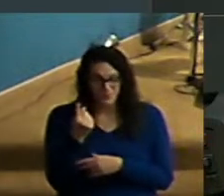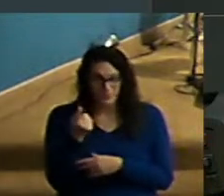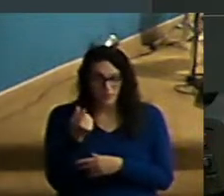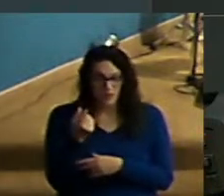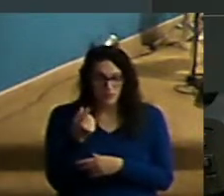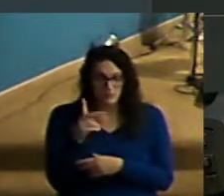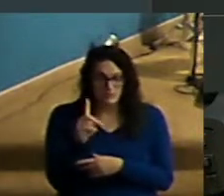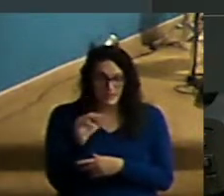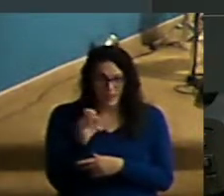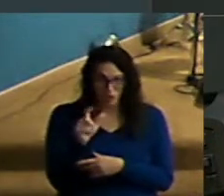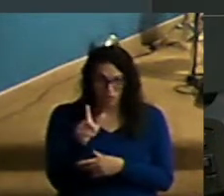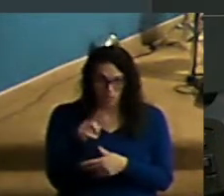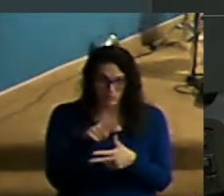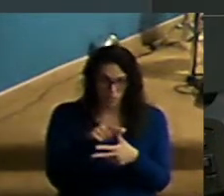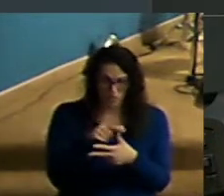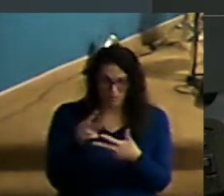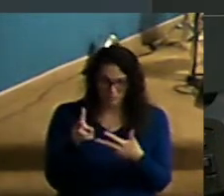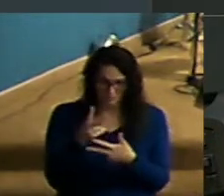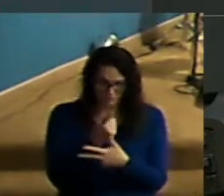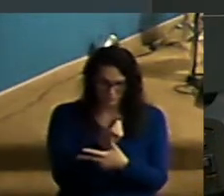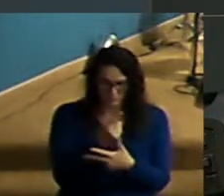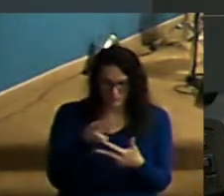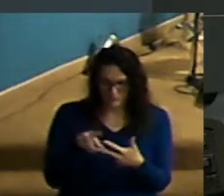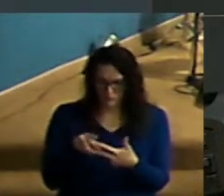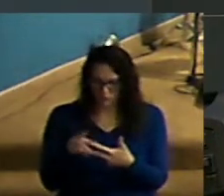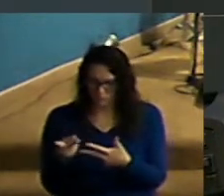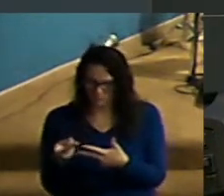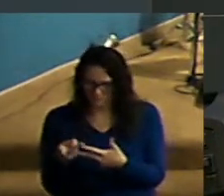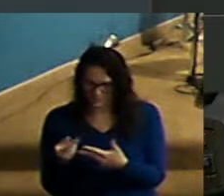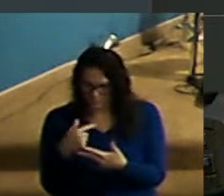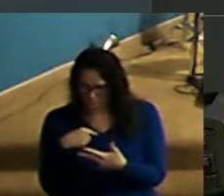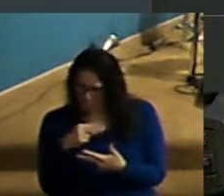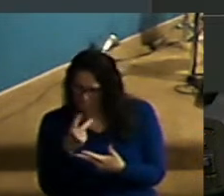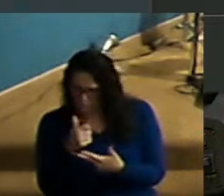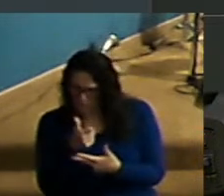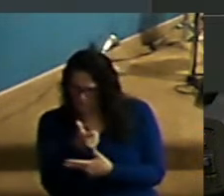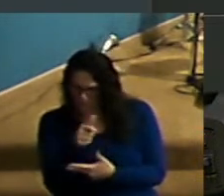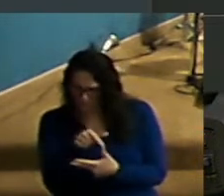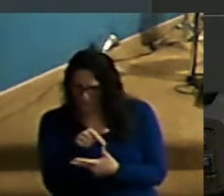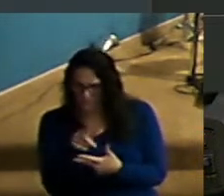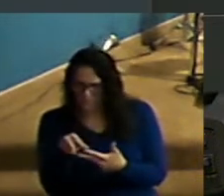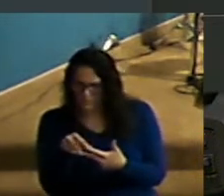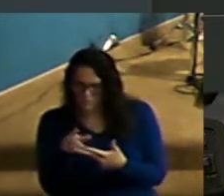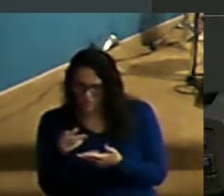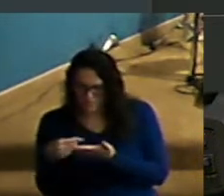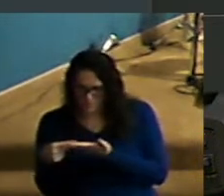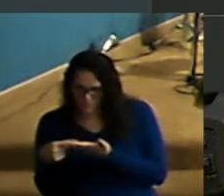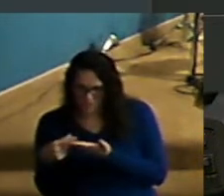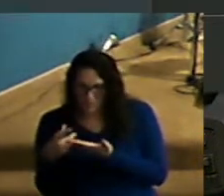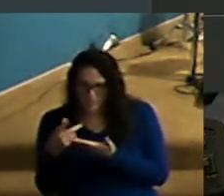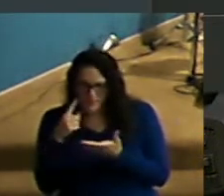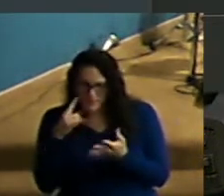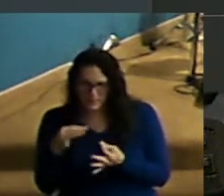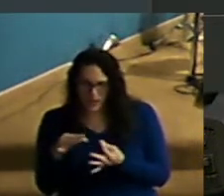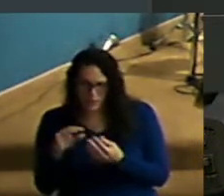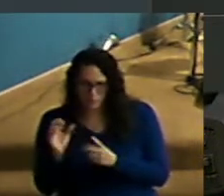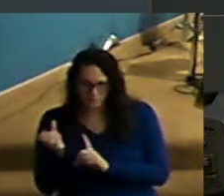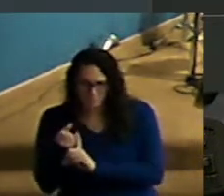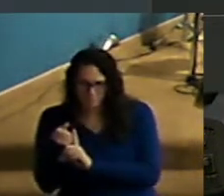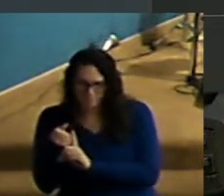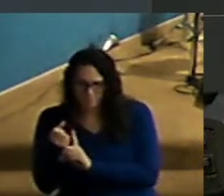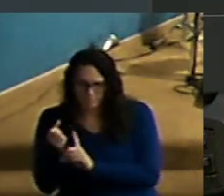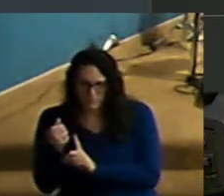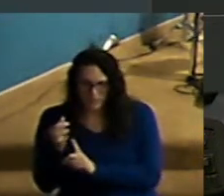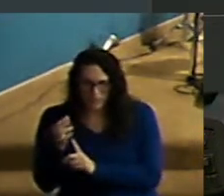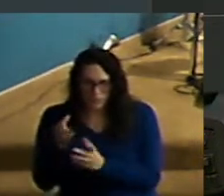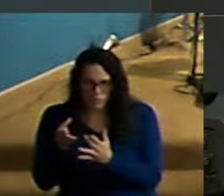going to get around him is find something with his faith. And so they go to work. In Daniel chapter 6, verse 6, so